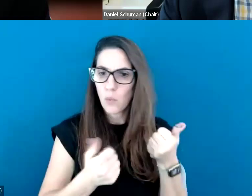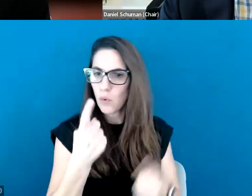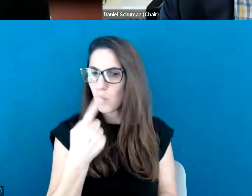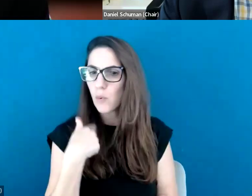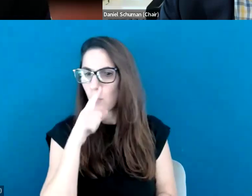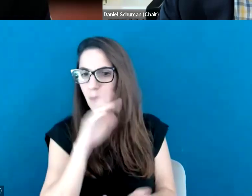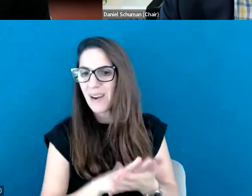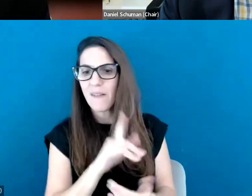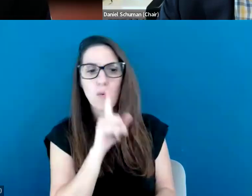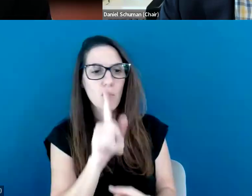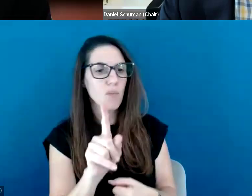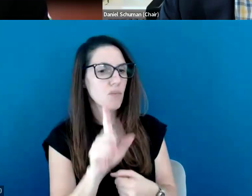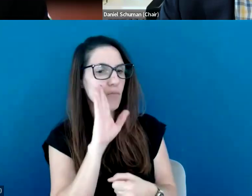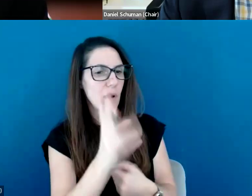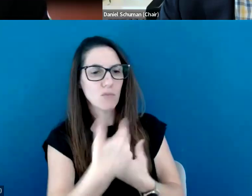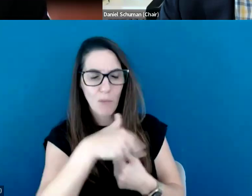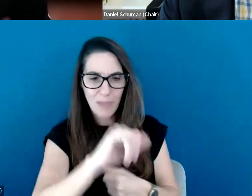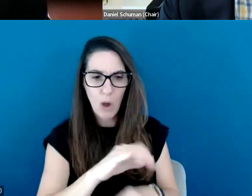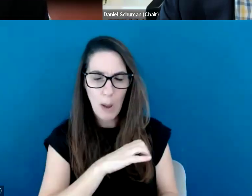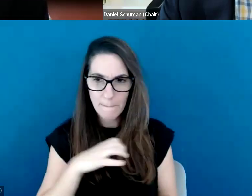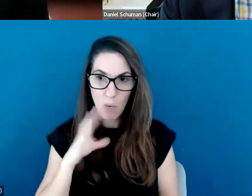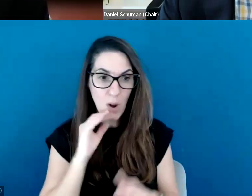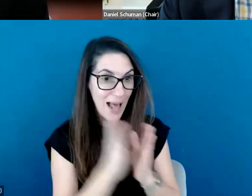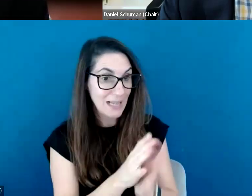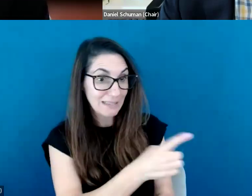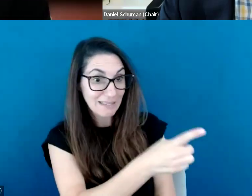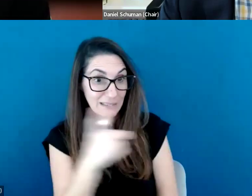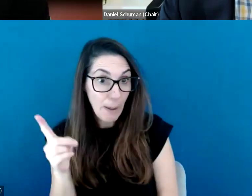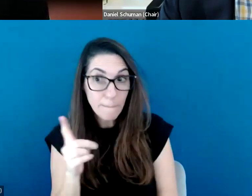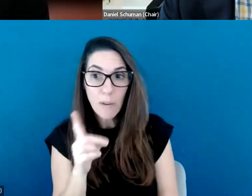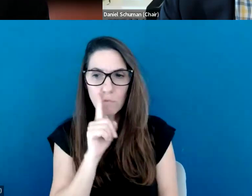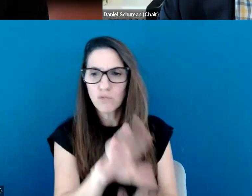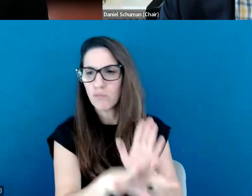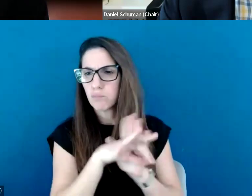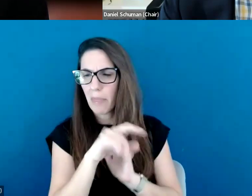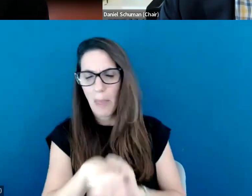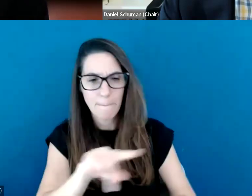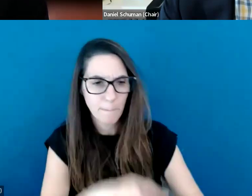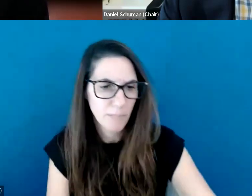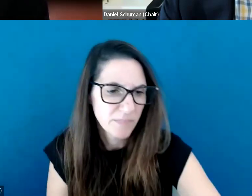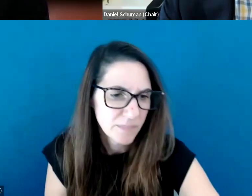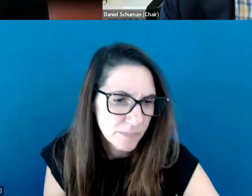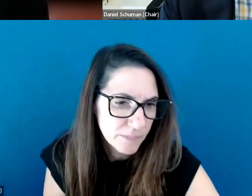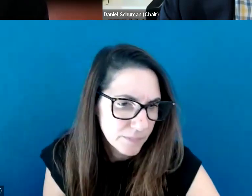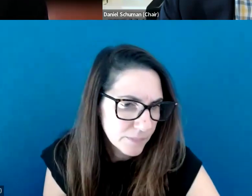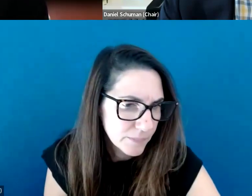this committee, and ask her to he or her to appoint them. Okay. Yes.